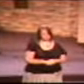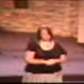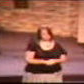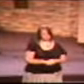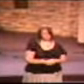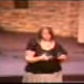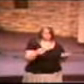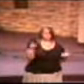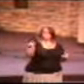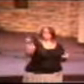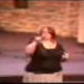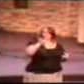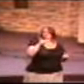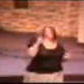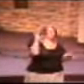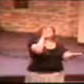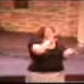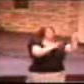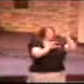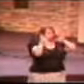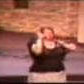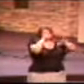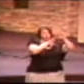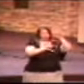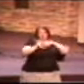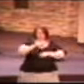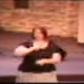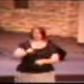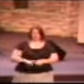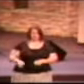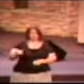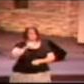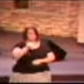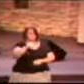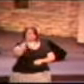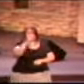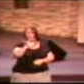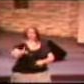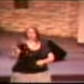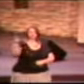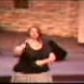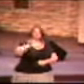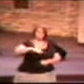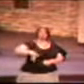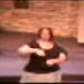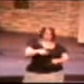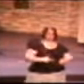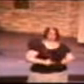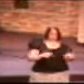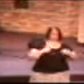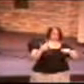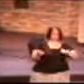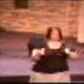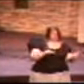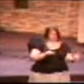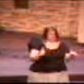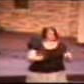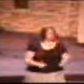to those of you who are seeking the kingdom of God to those who have yet to live the baptized life